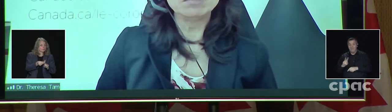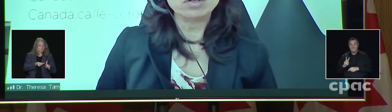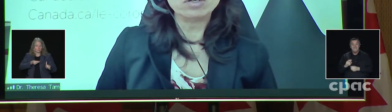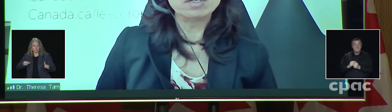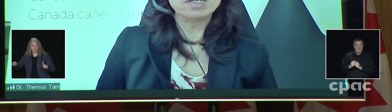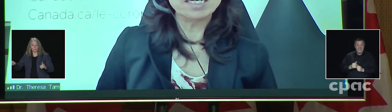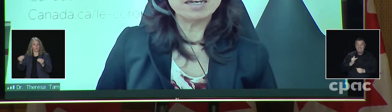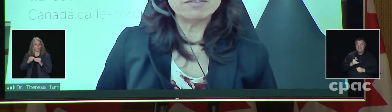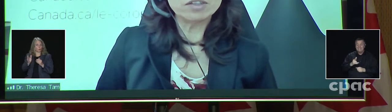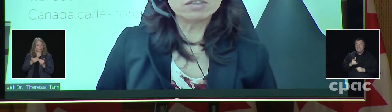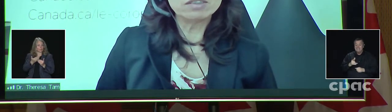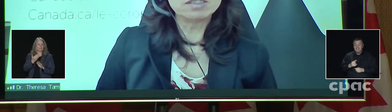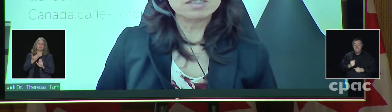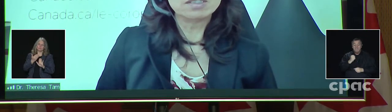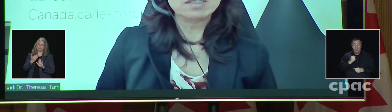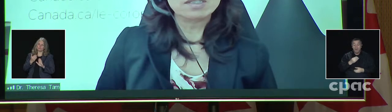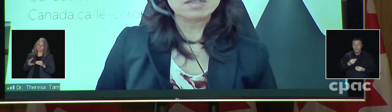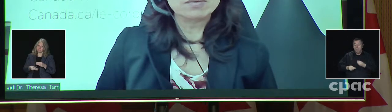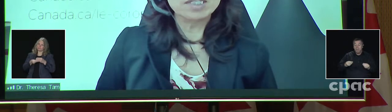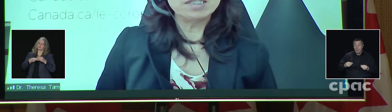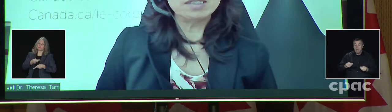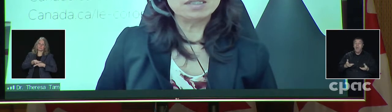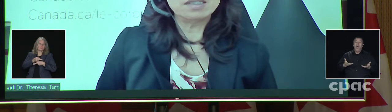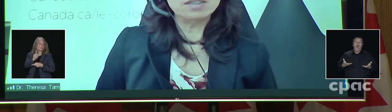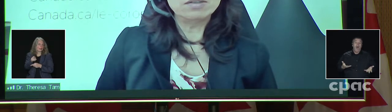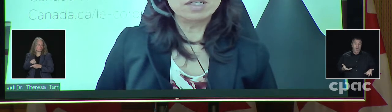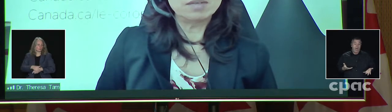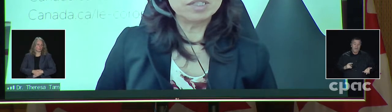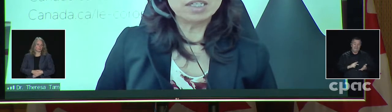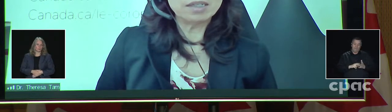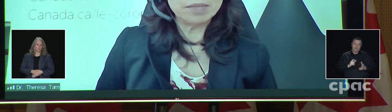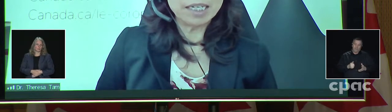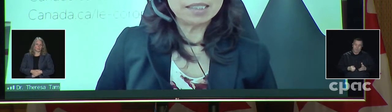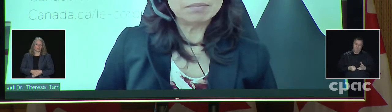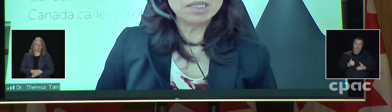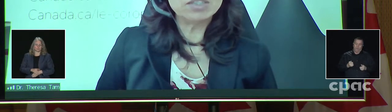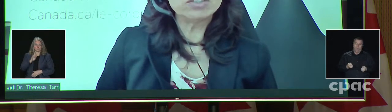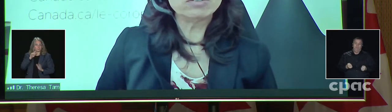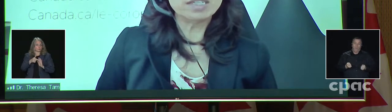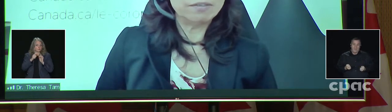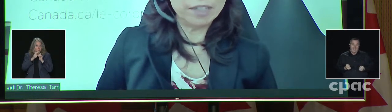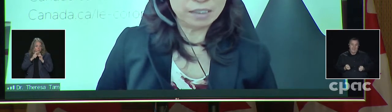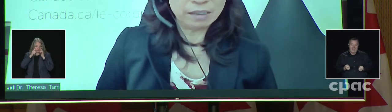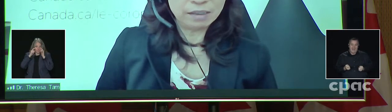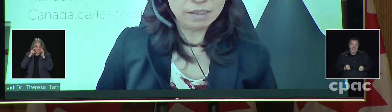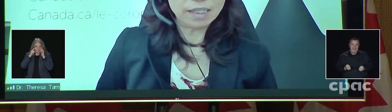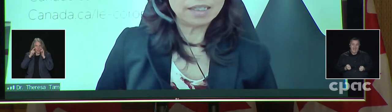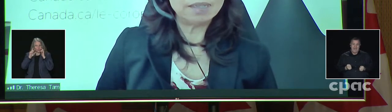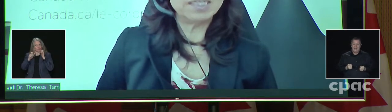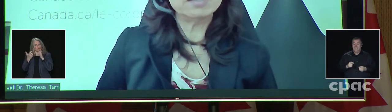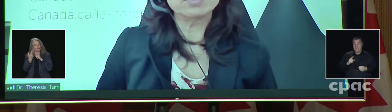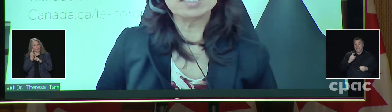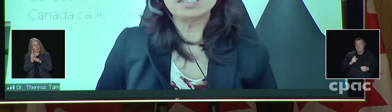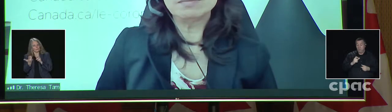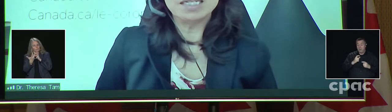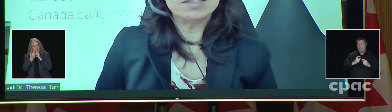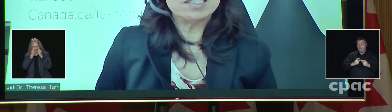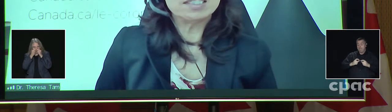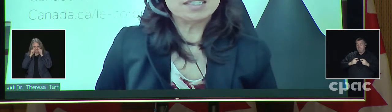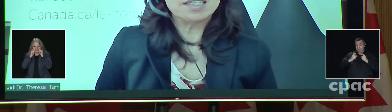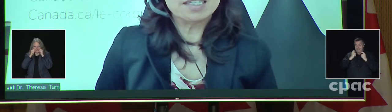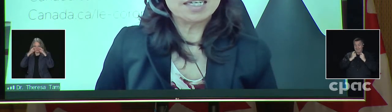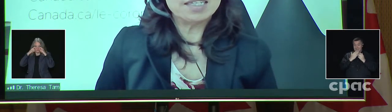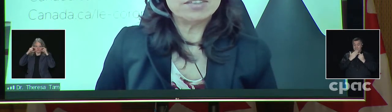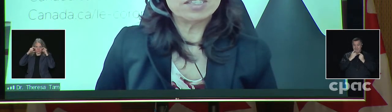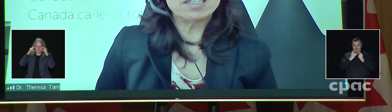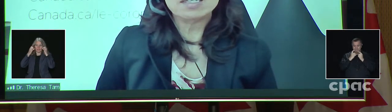be more careful when you are putting on a mask. Make sure it fits. Get the best quality mask you